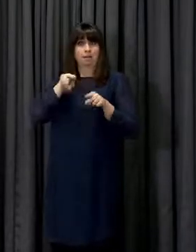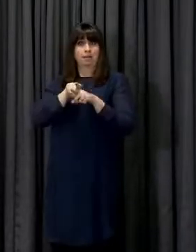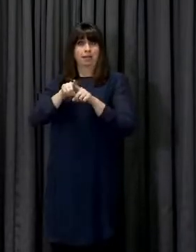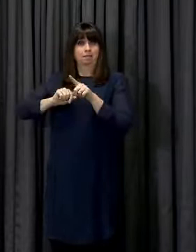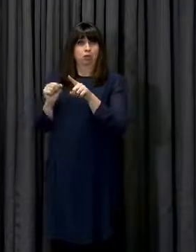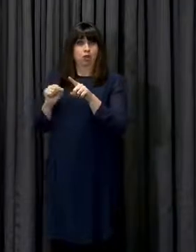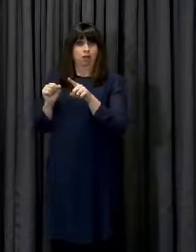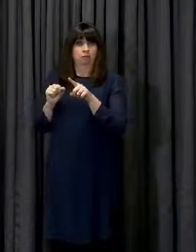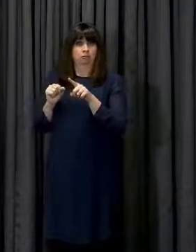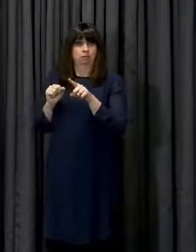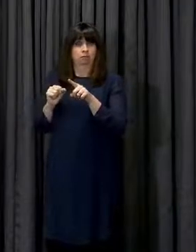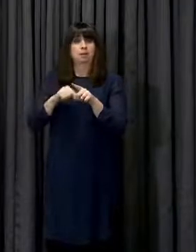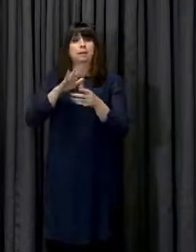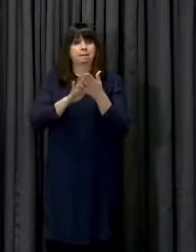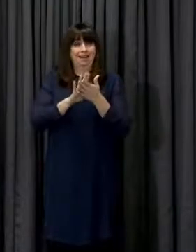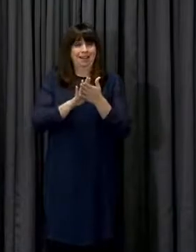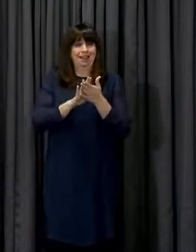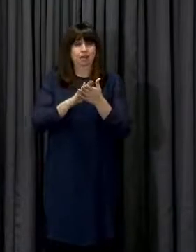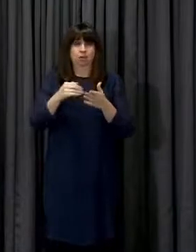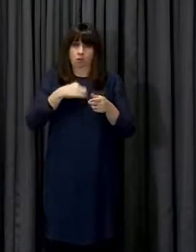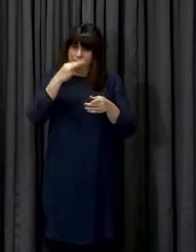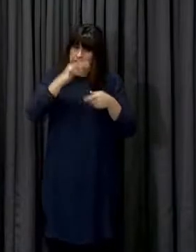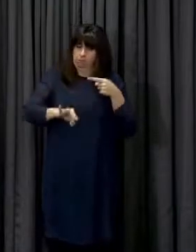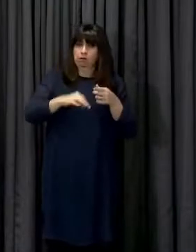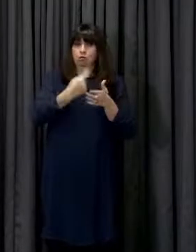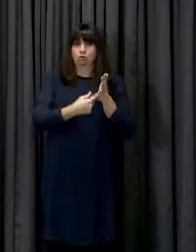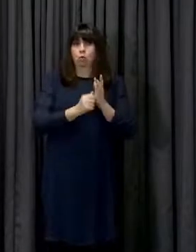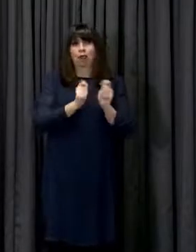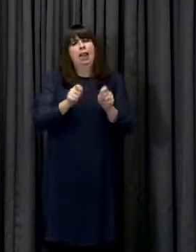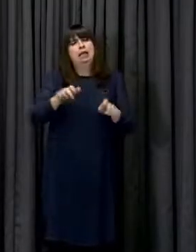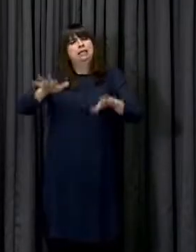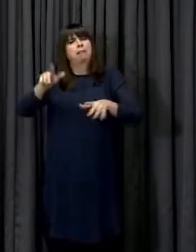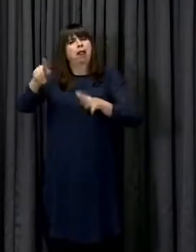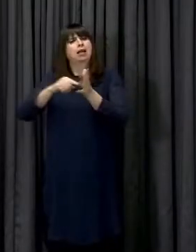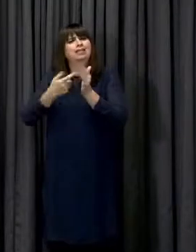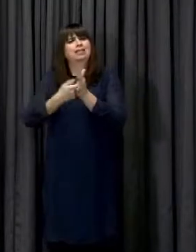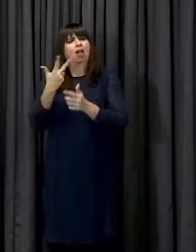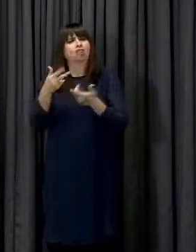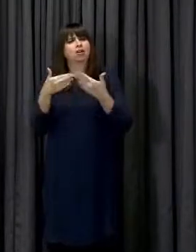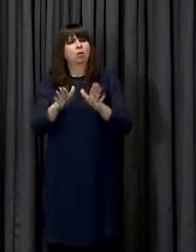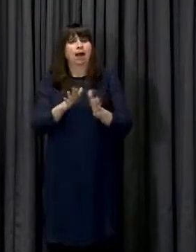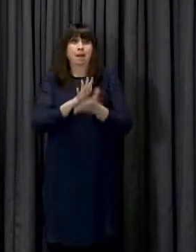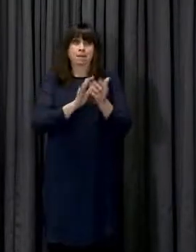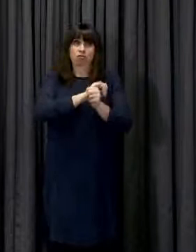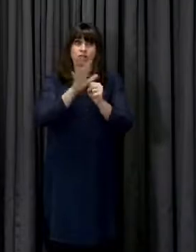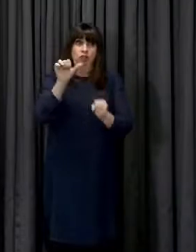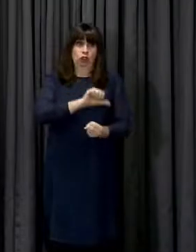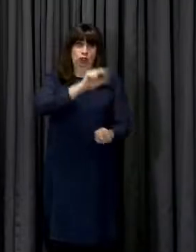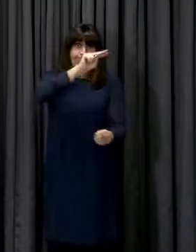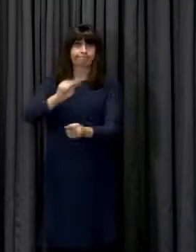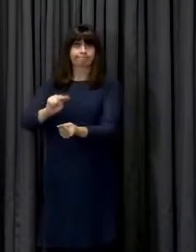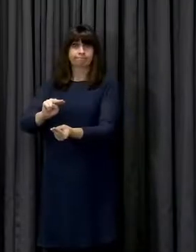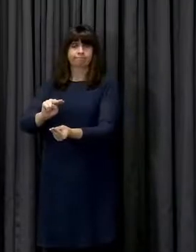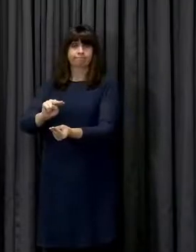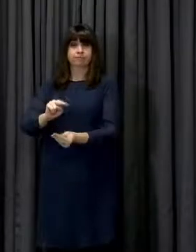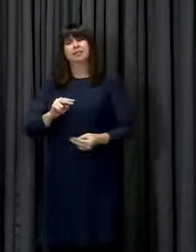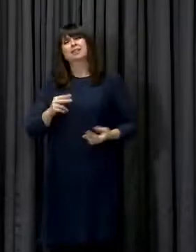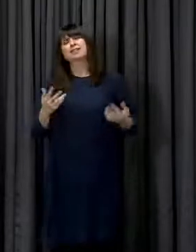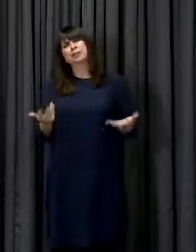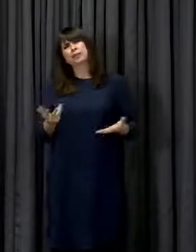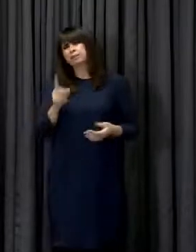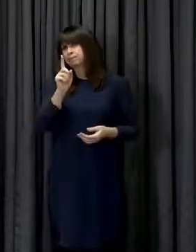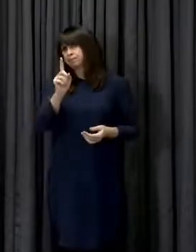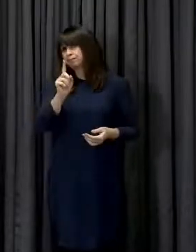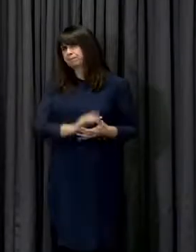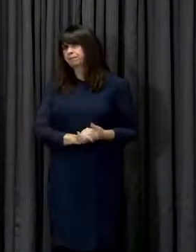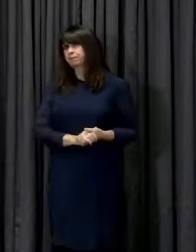essentially lifted should mean that we can have a reduction in coronavirus cases. But again, the challenge comes back